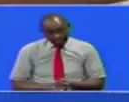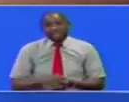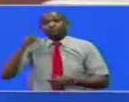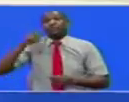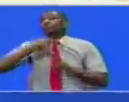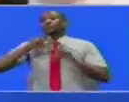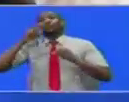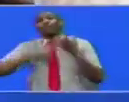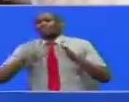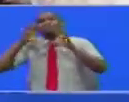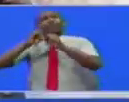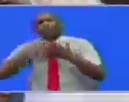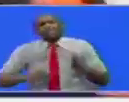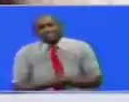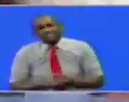yeye anashikilia nini?